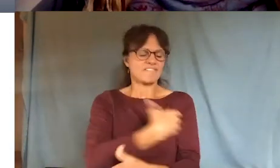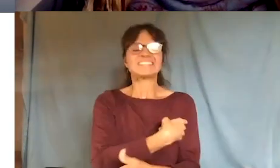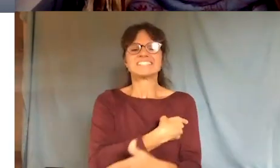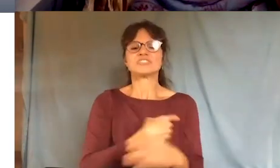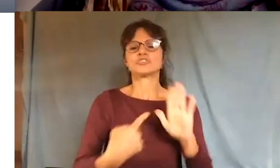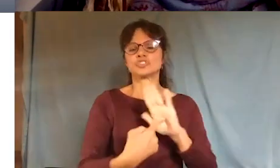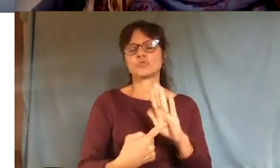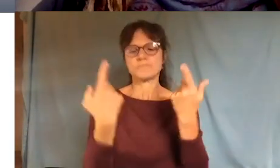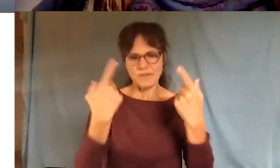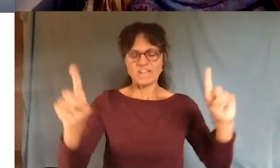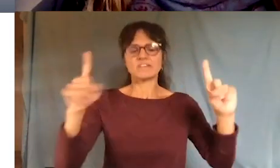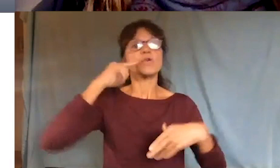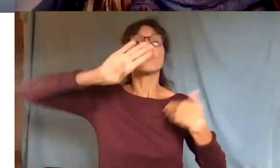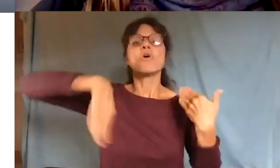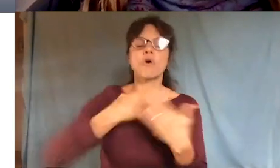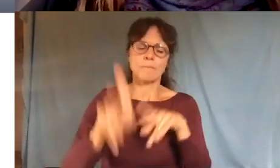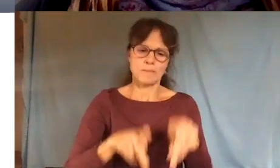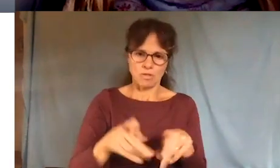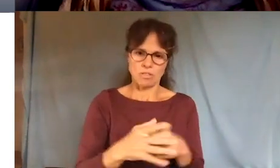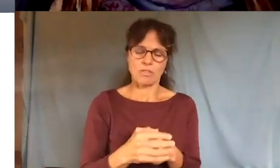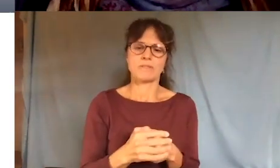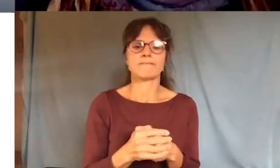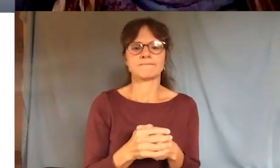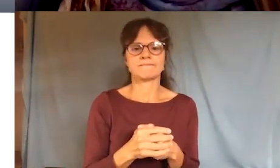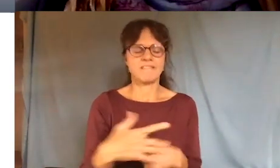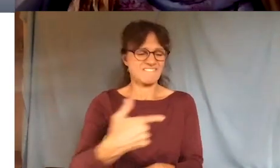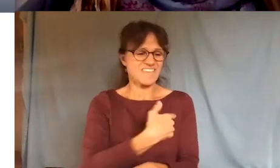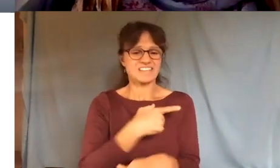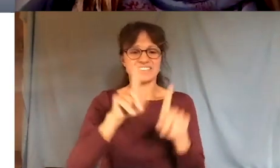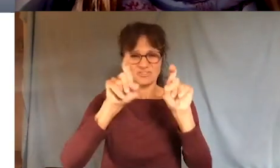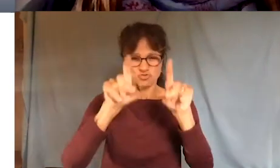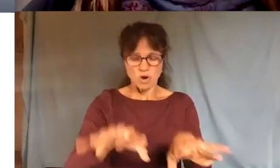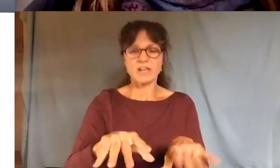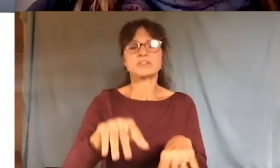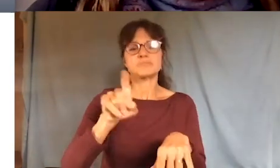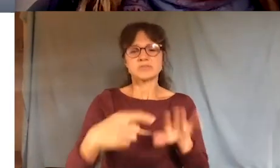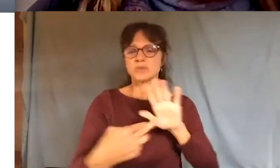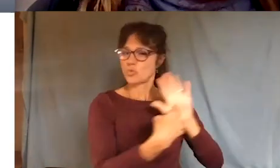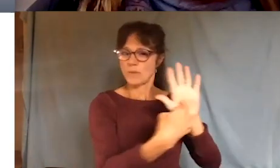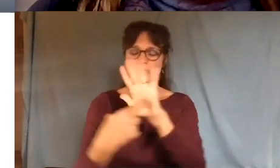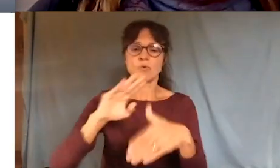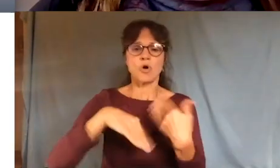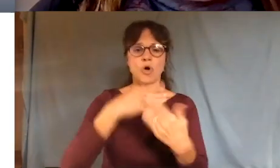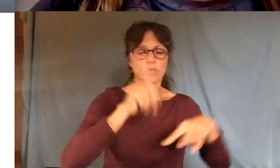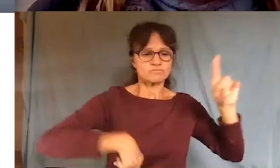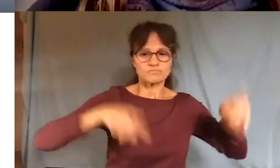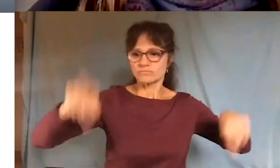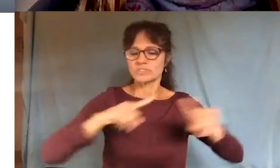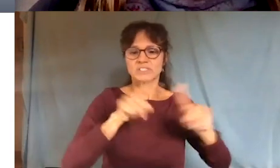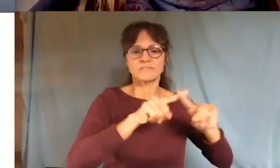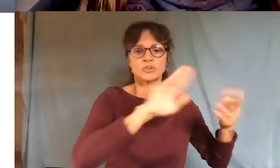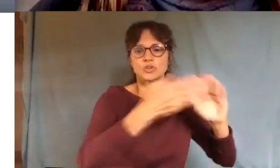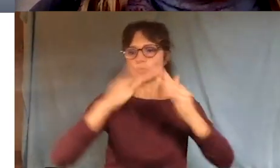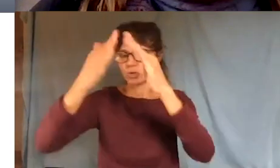be effective for all people. Vaccine trials must be representative of our diverse communities